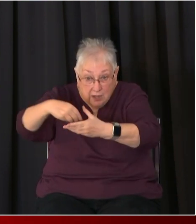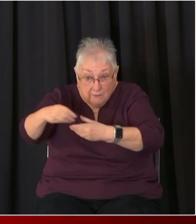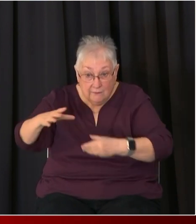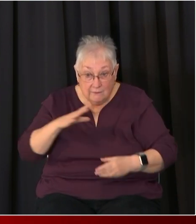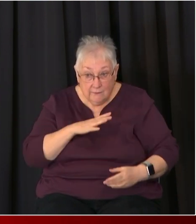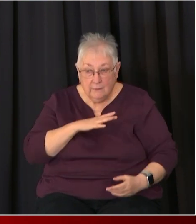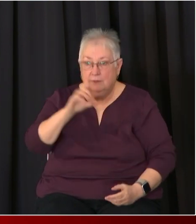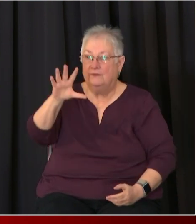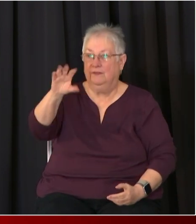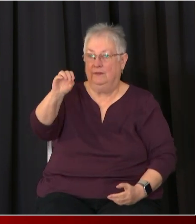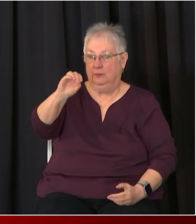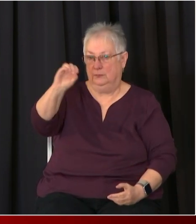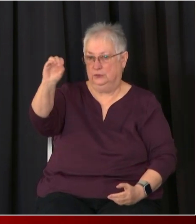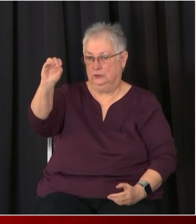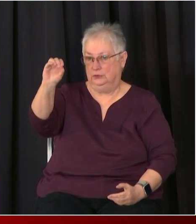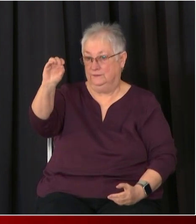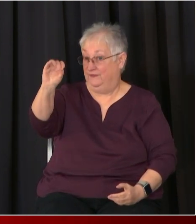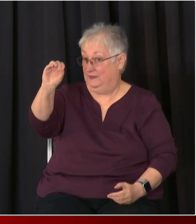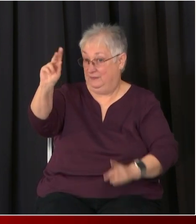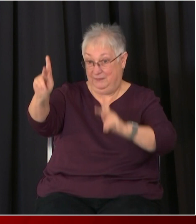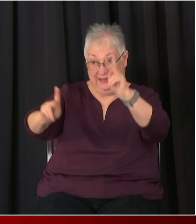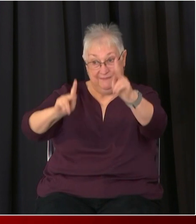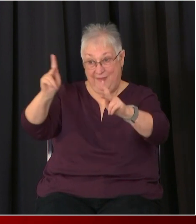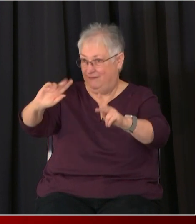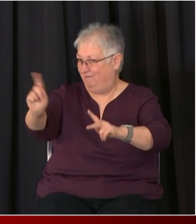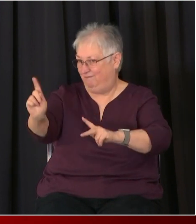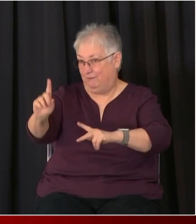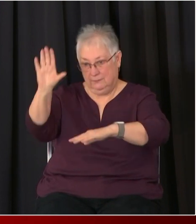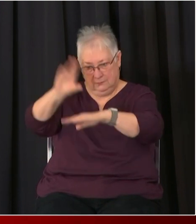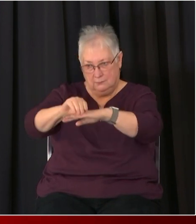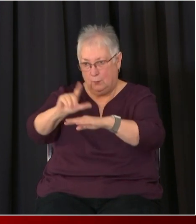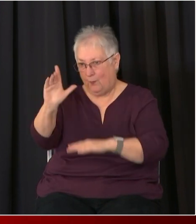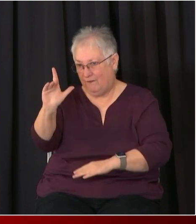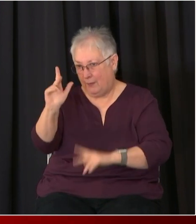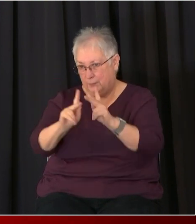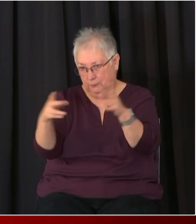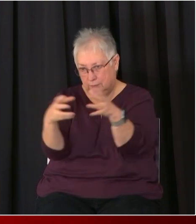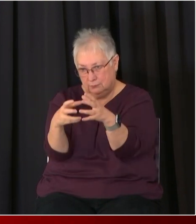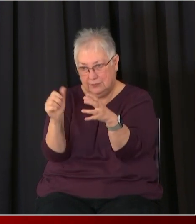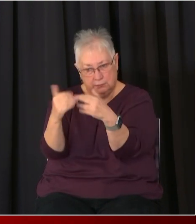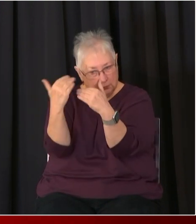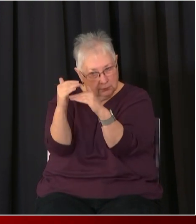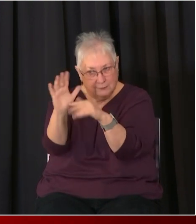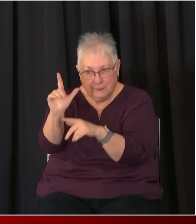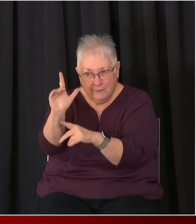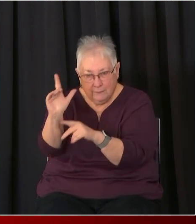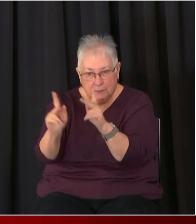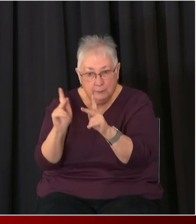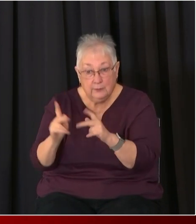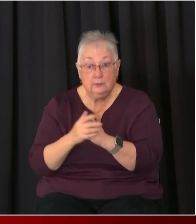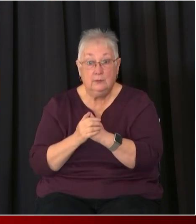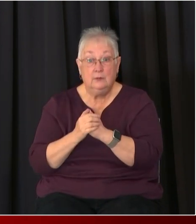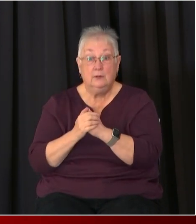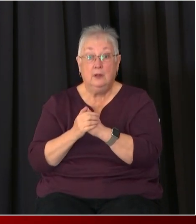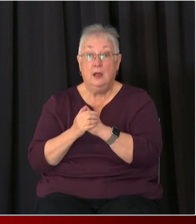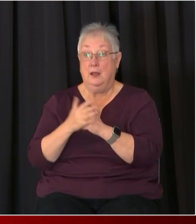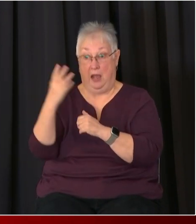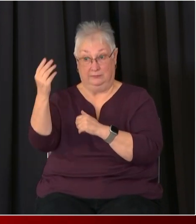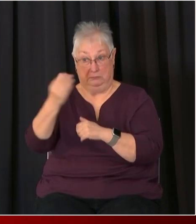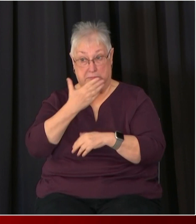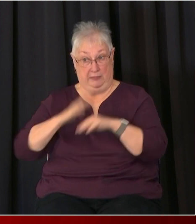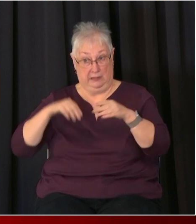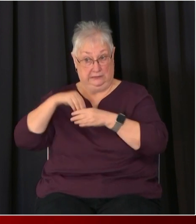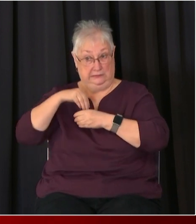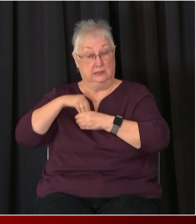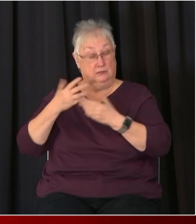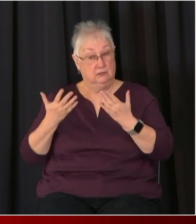to 25 people. Again, we emphasize that being outdoors is better than indoors, but the virus can still